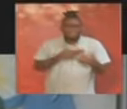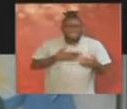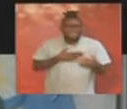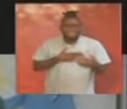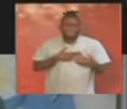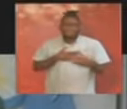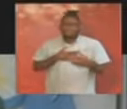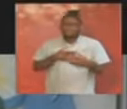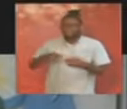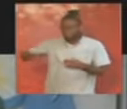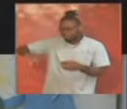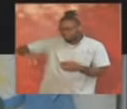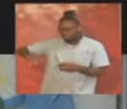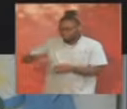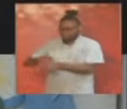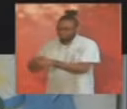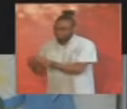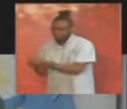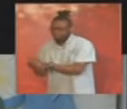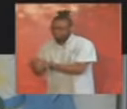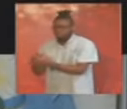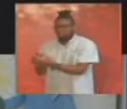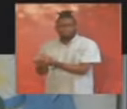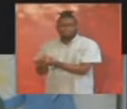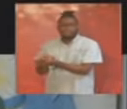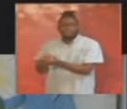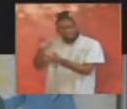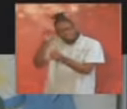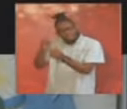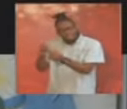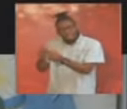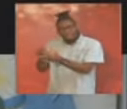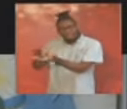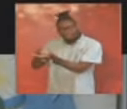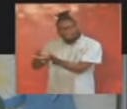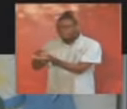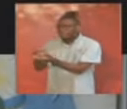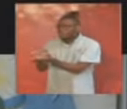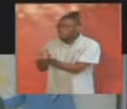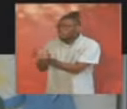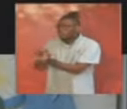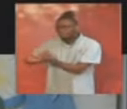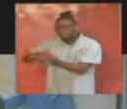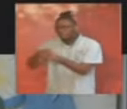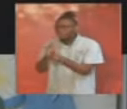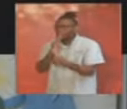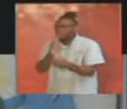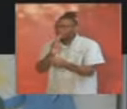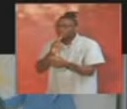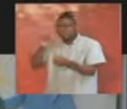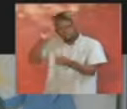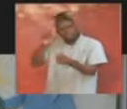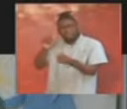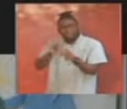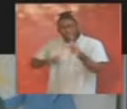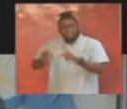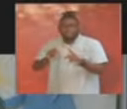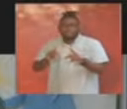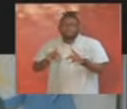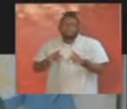preventing COVID-19 is to wash your hands frequently with soap and water. We remind persons, please, to keep the